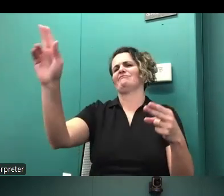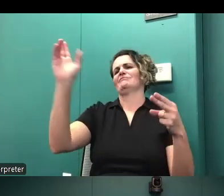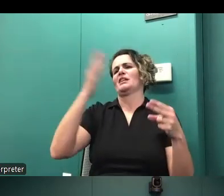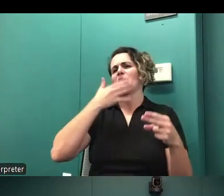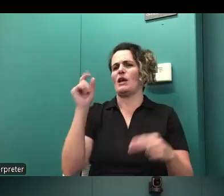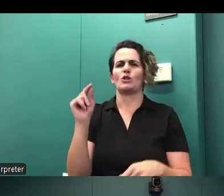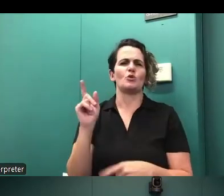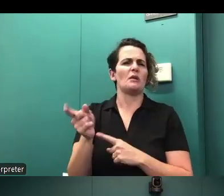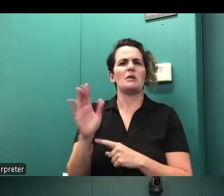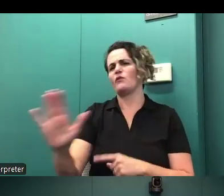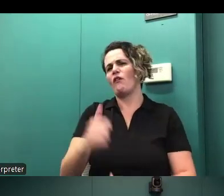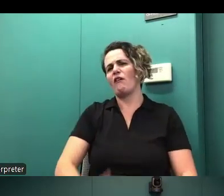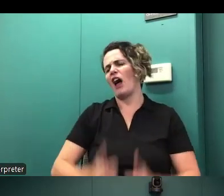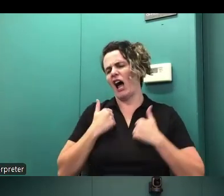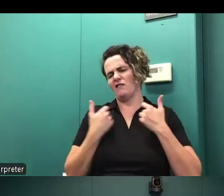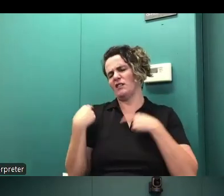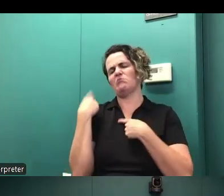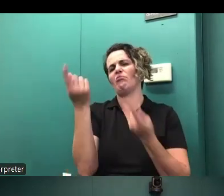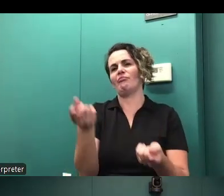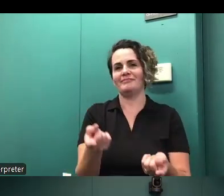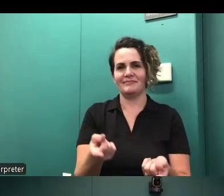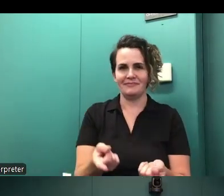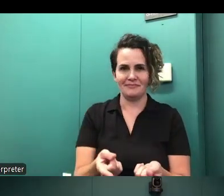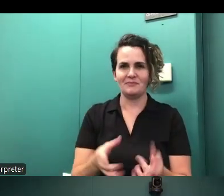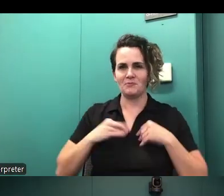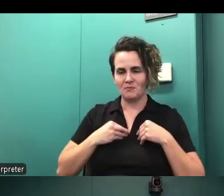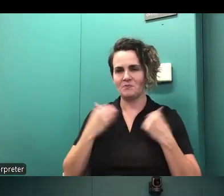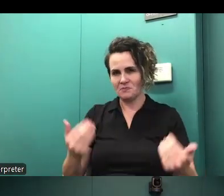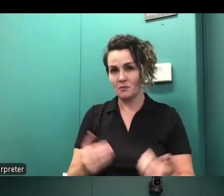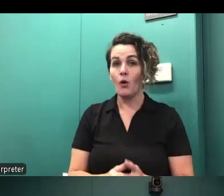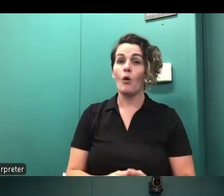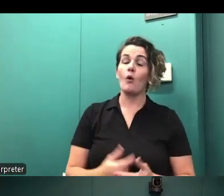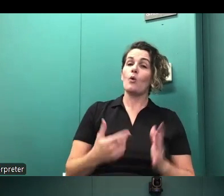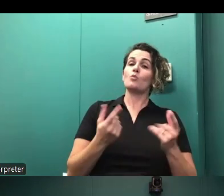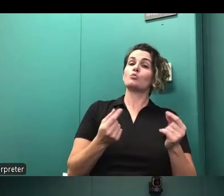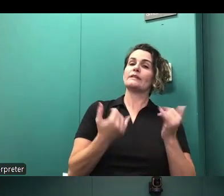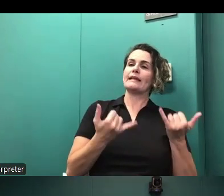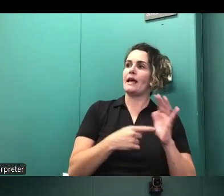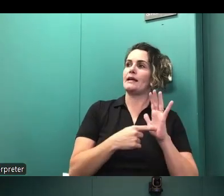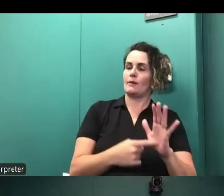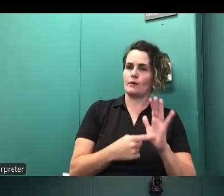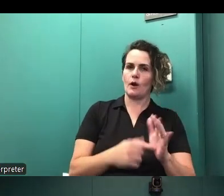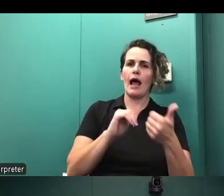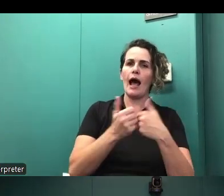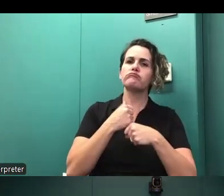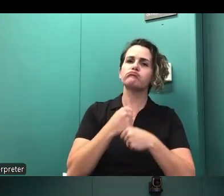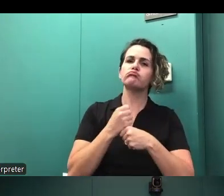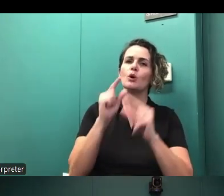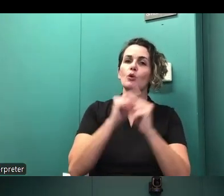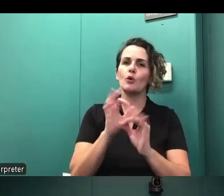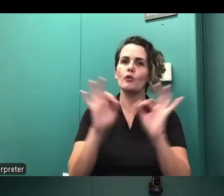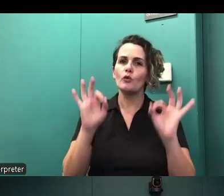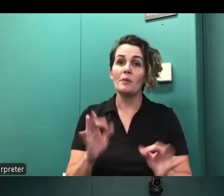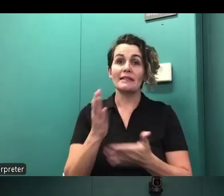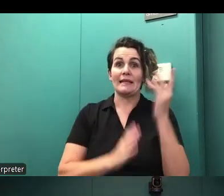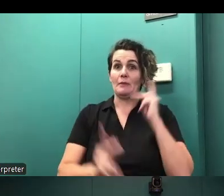best 20 minutes of your life. It'll be okay. So today, this is kind of what we're going to do. We're going to demonstrate how to create a Google form, because there are some people